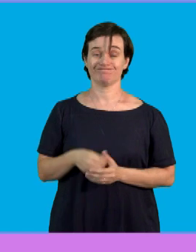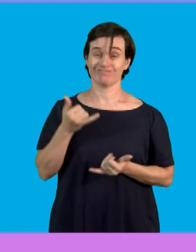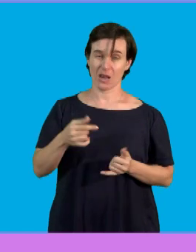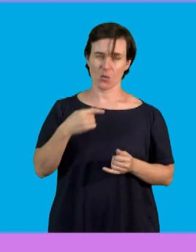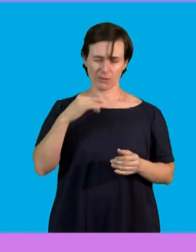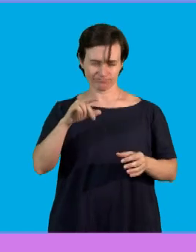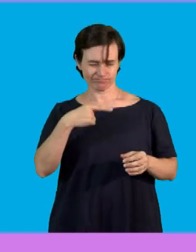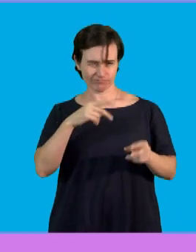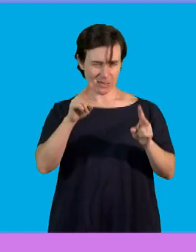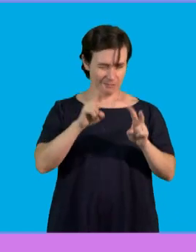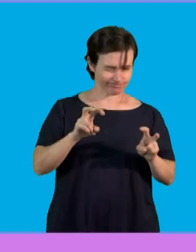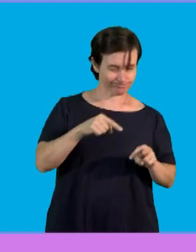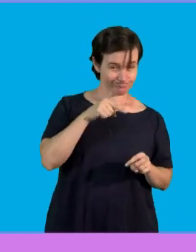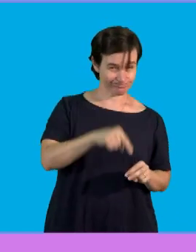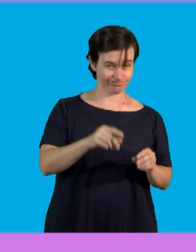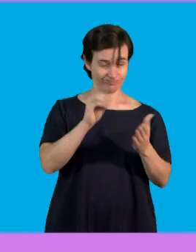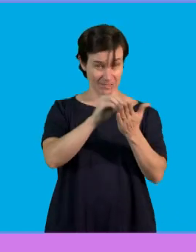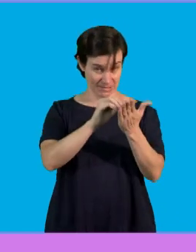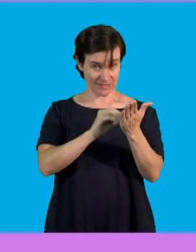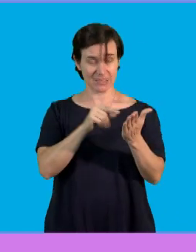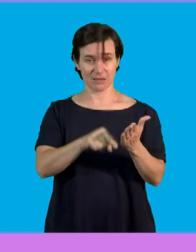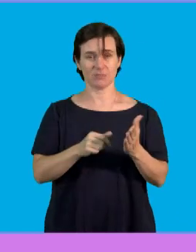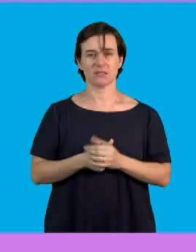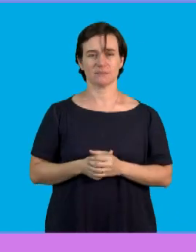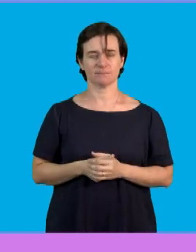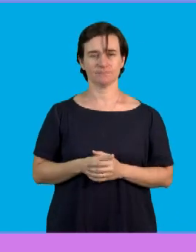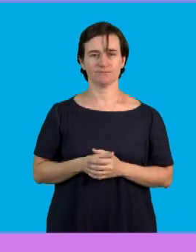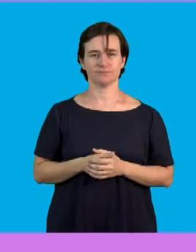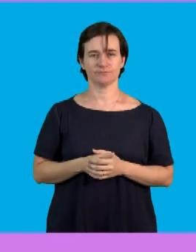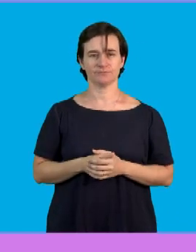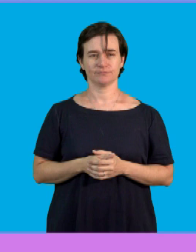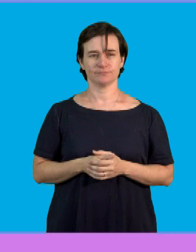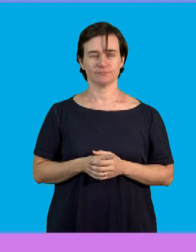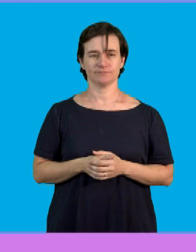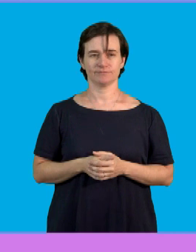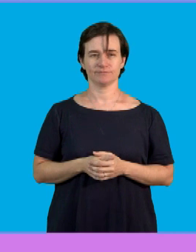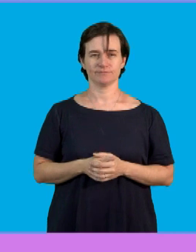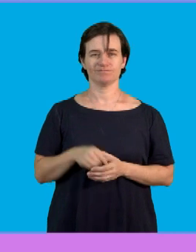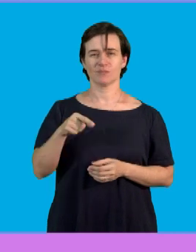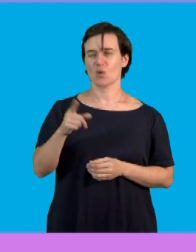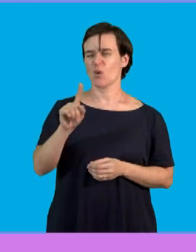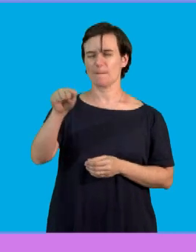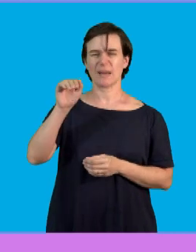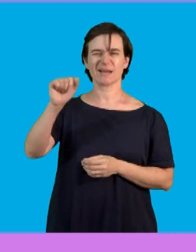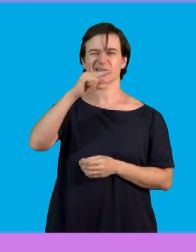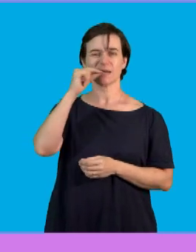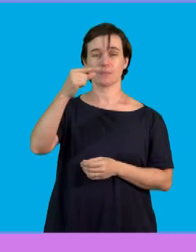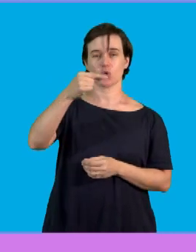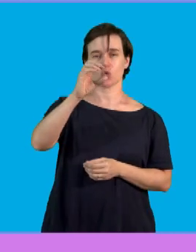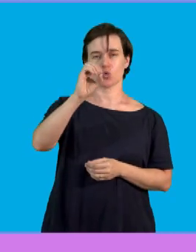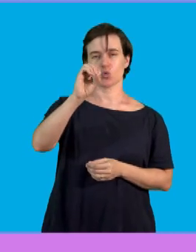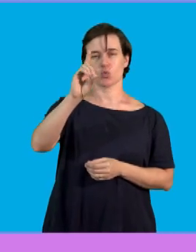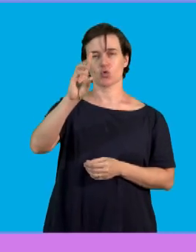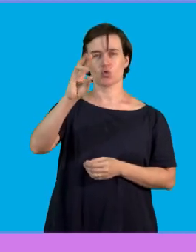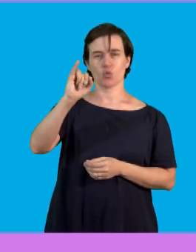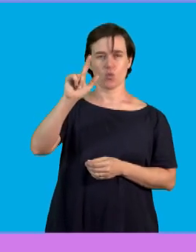exploring those two terms, looking at this bank statement of Goodwill Bank. So now looking at the